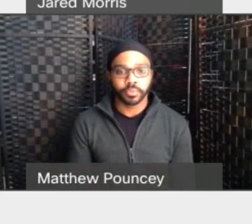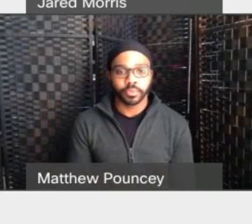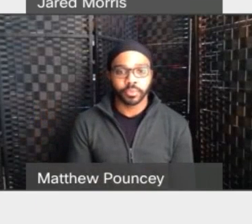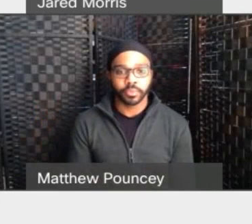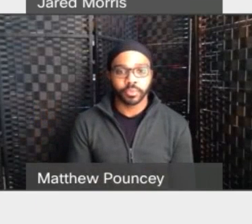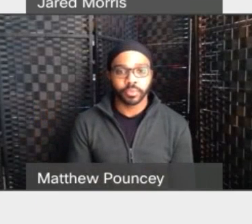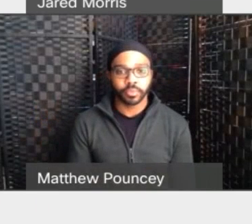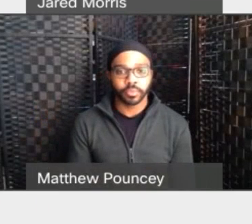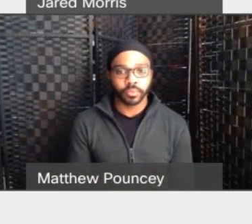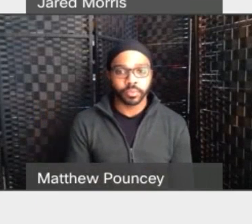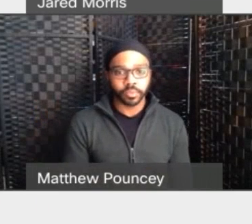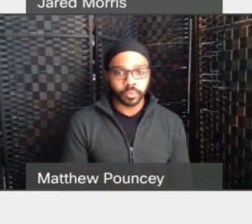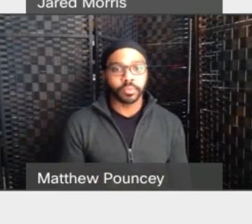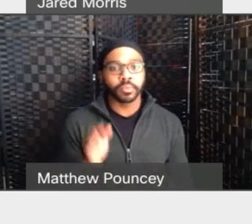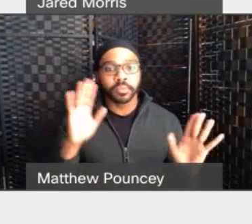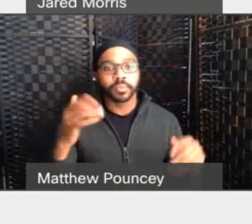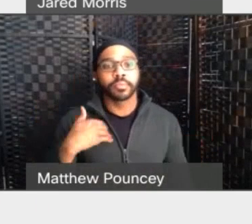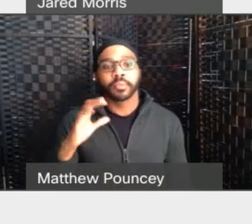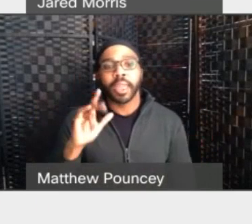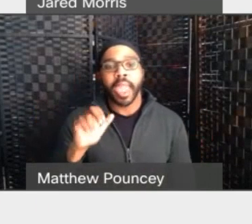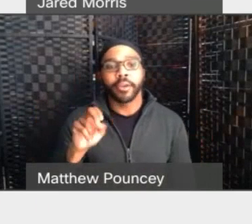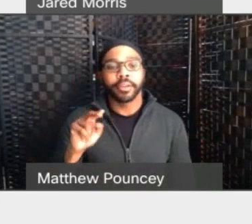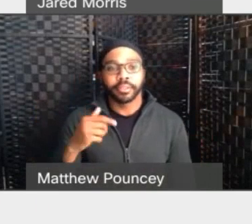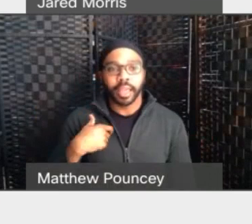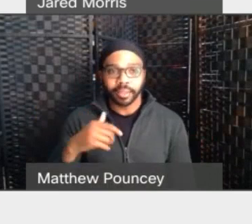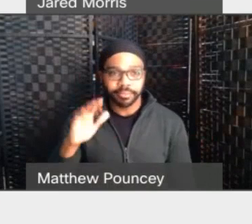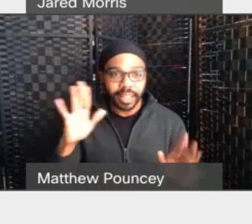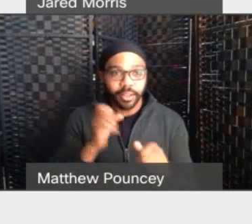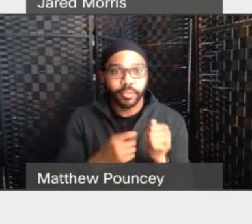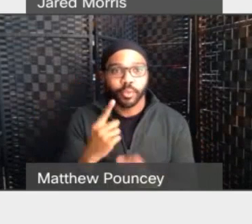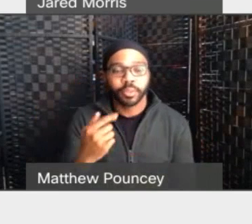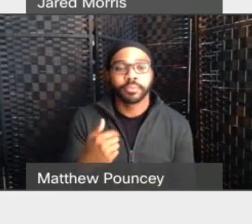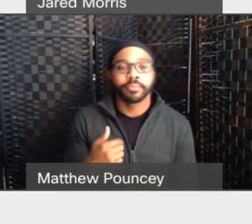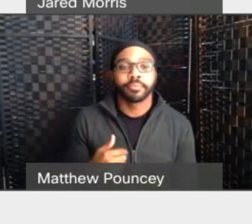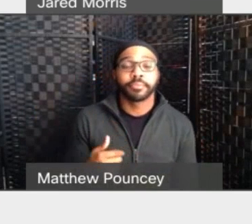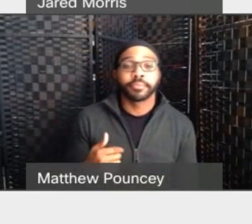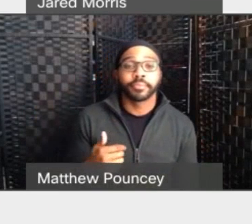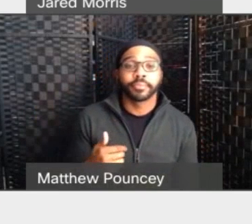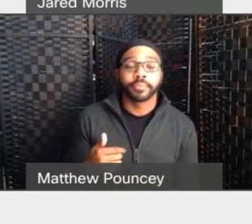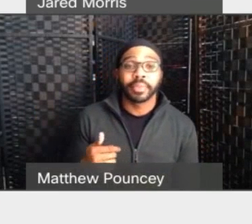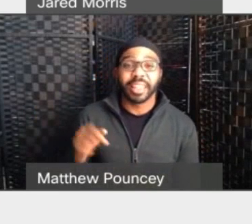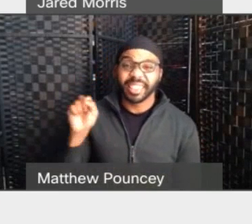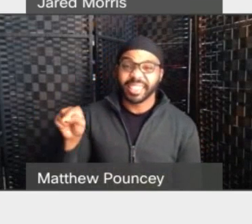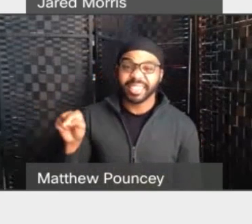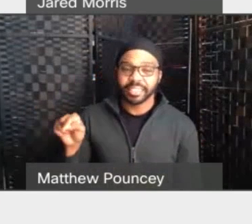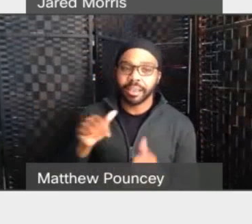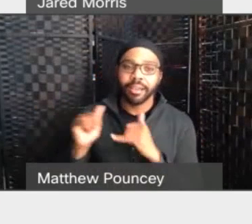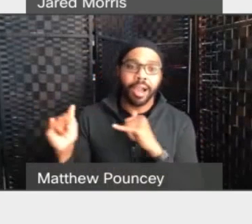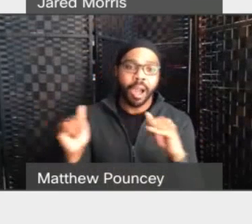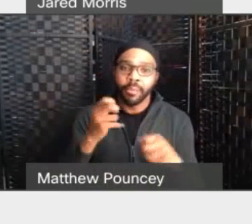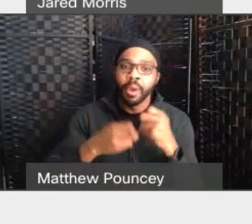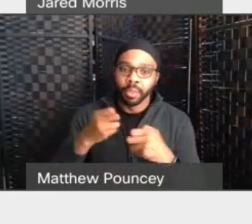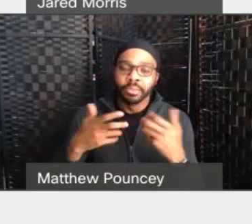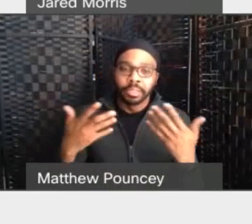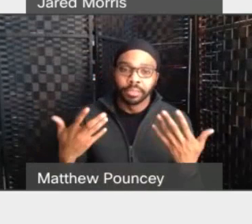Hey, Director Reese, it's Karen. Hi, everybody. So this is I don't want to say it's a common problem, but it is a